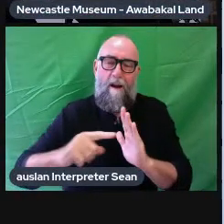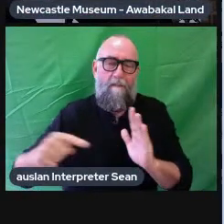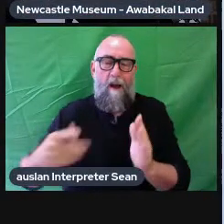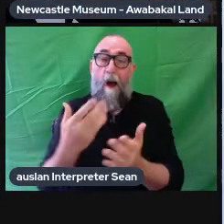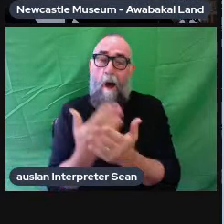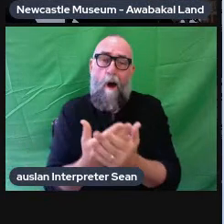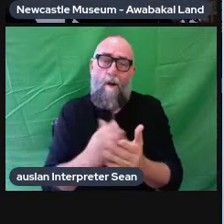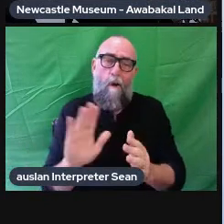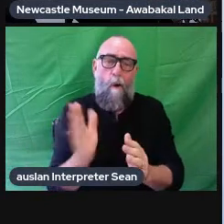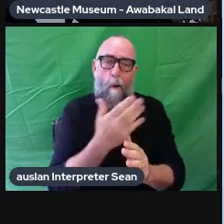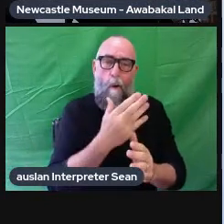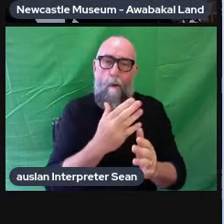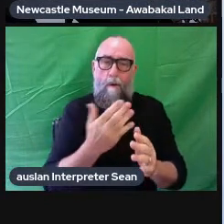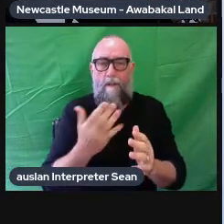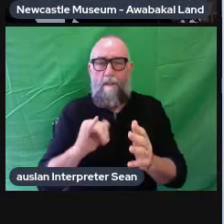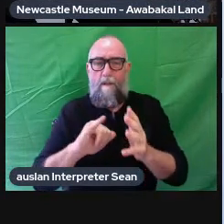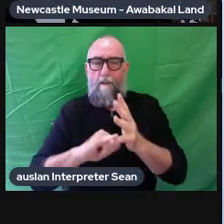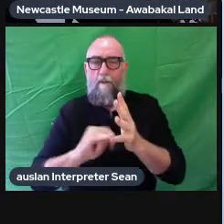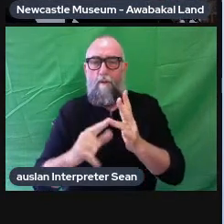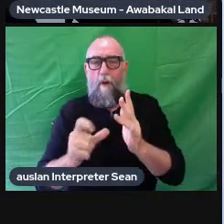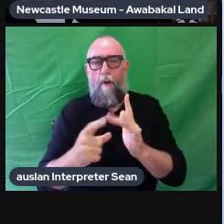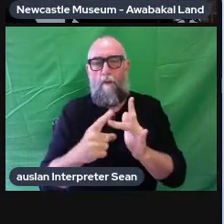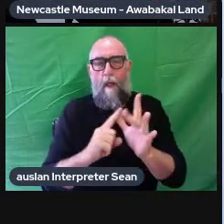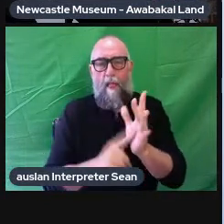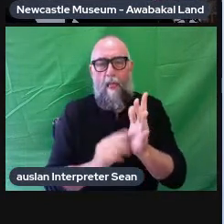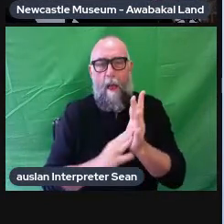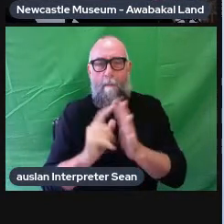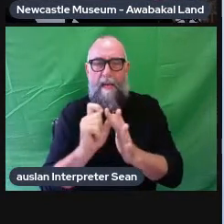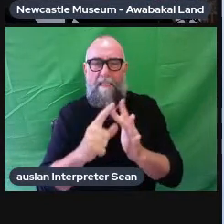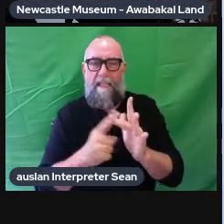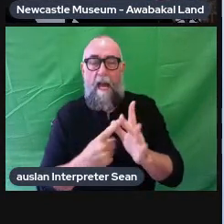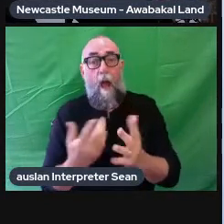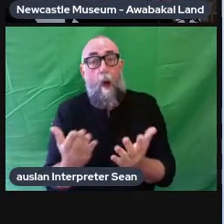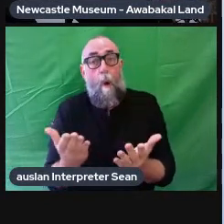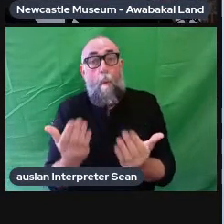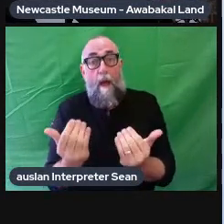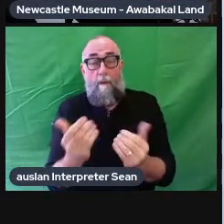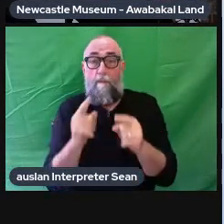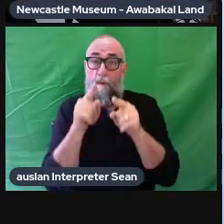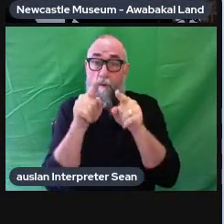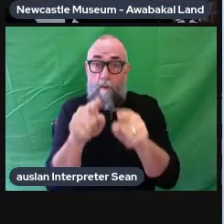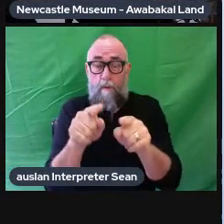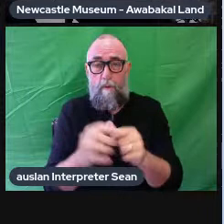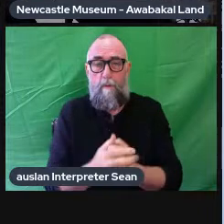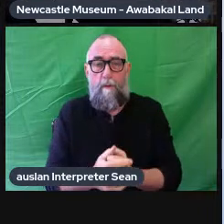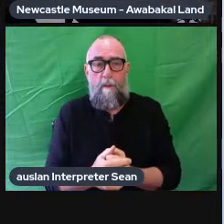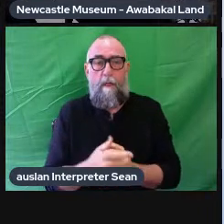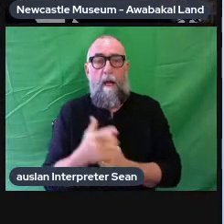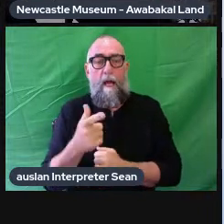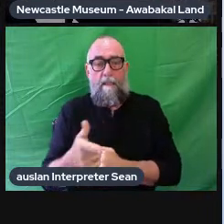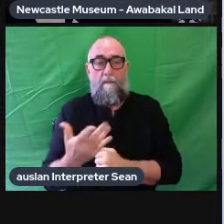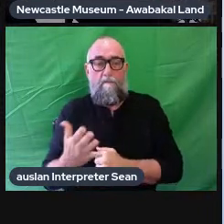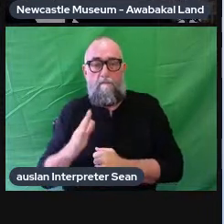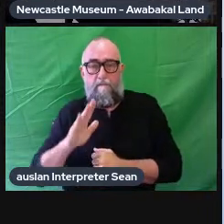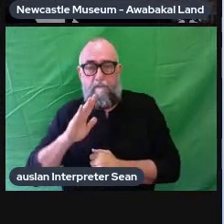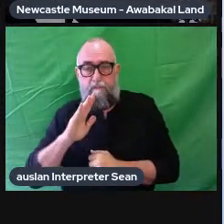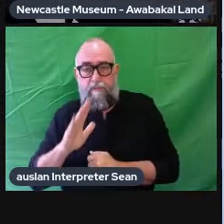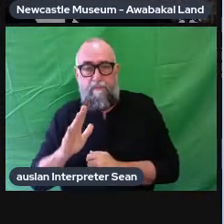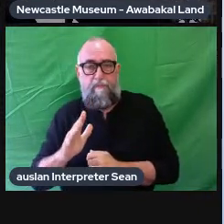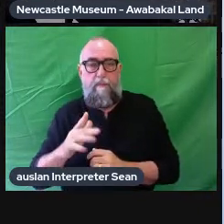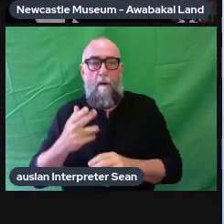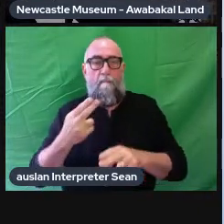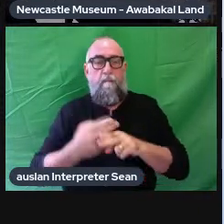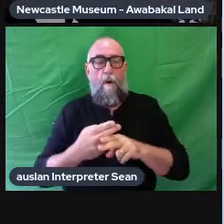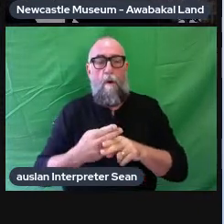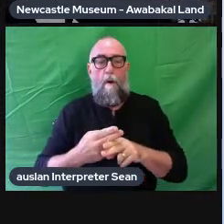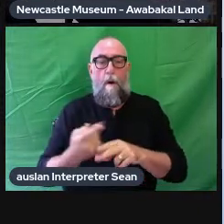channels, welcome to you as well. That is going to be the presentation of Julie, who is a